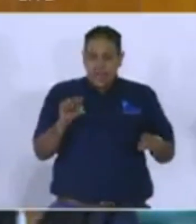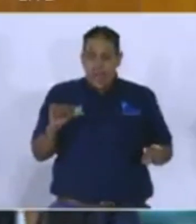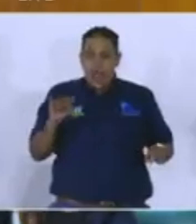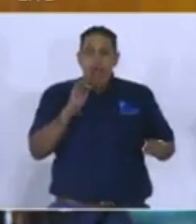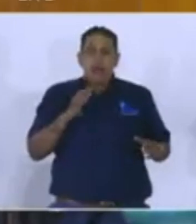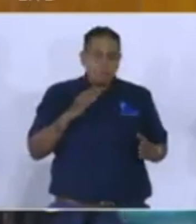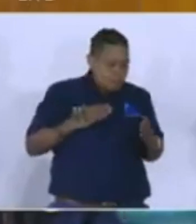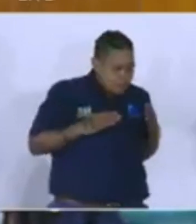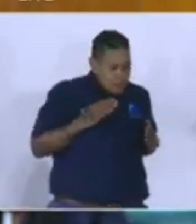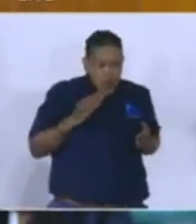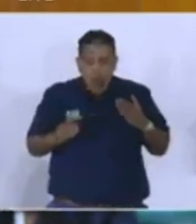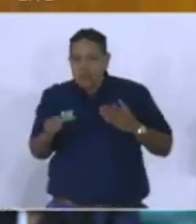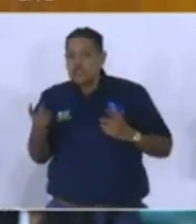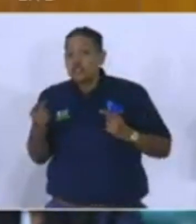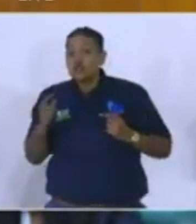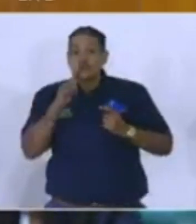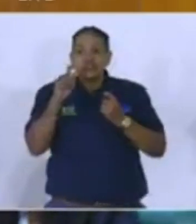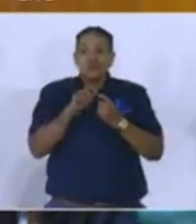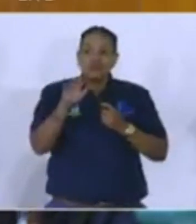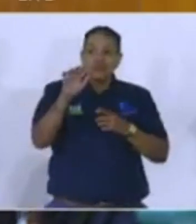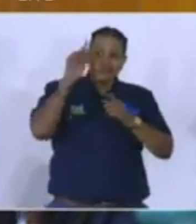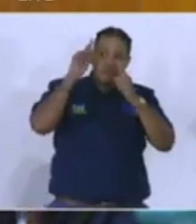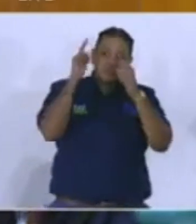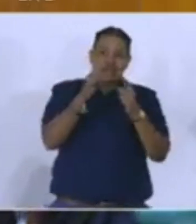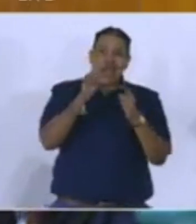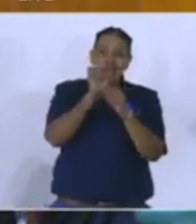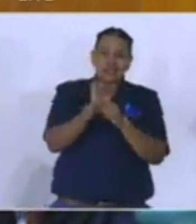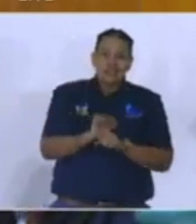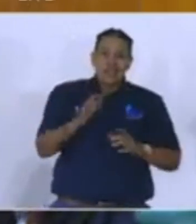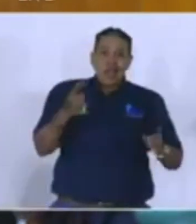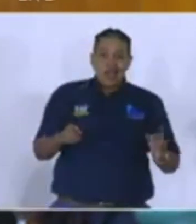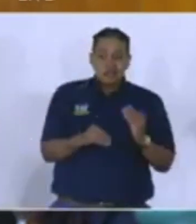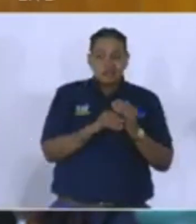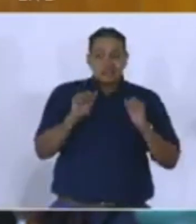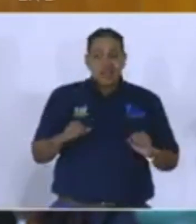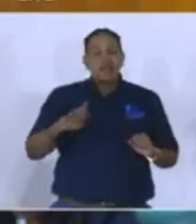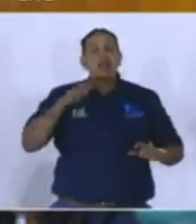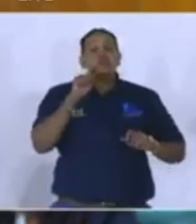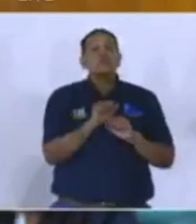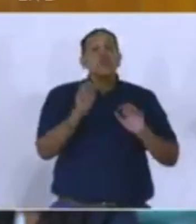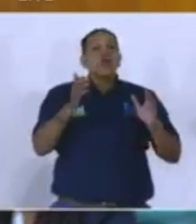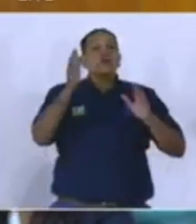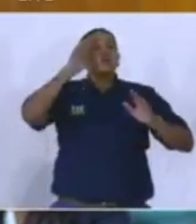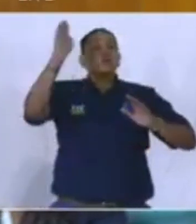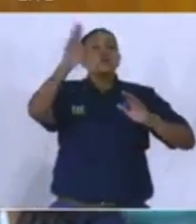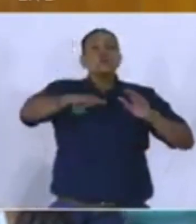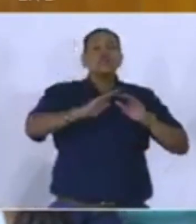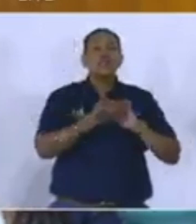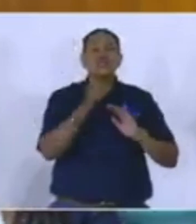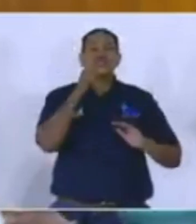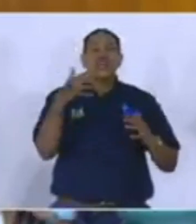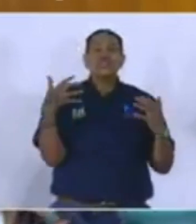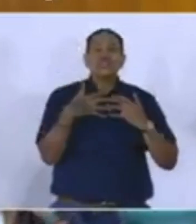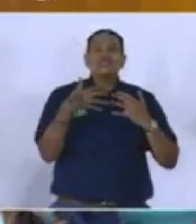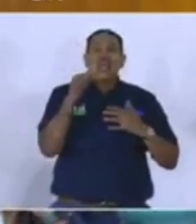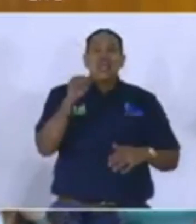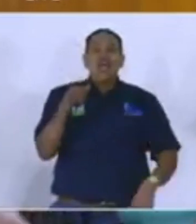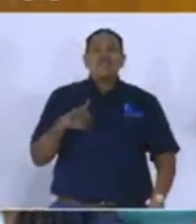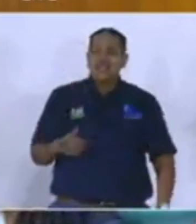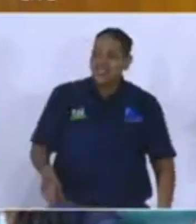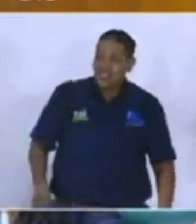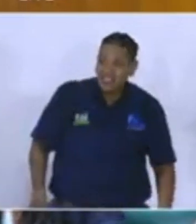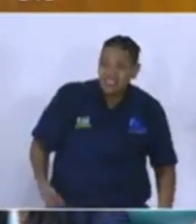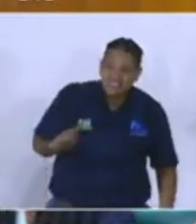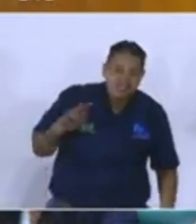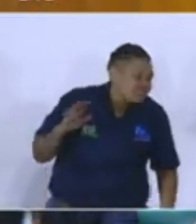bots to do specific tasks. So I would encourage all Jamaicans not to fear AI, but